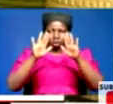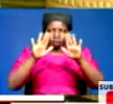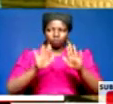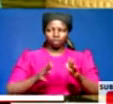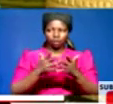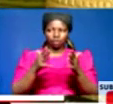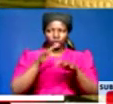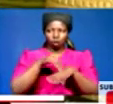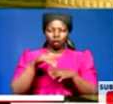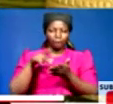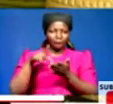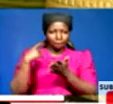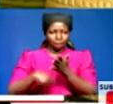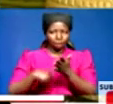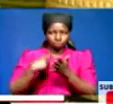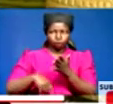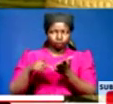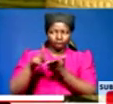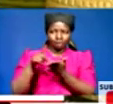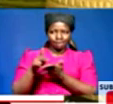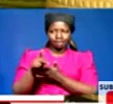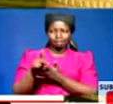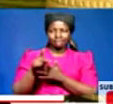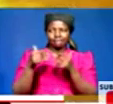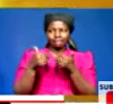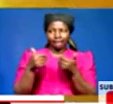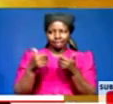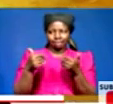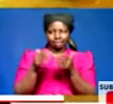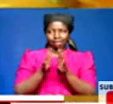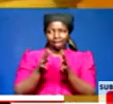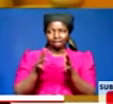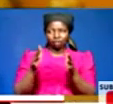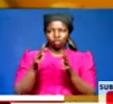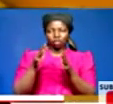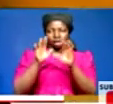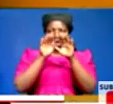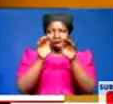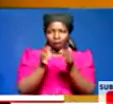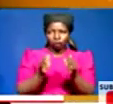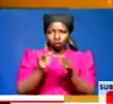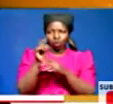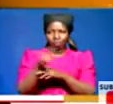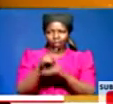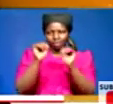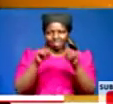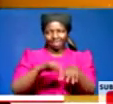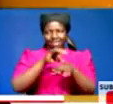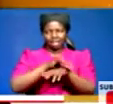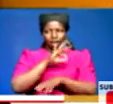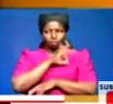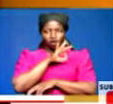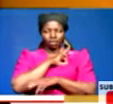to pricing is the size of the pot and the design of the pot. On a good month, we are able to make a profit